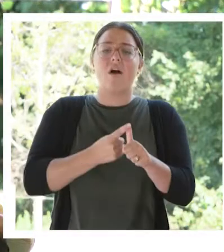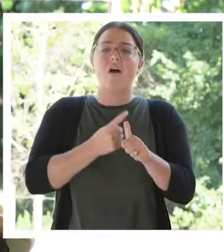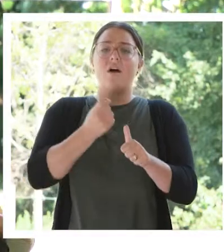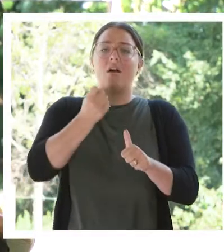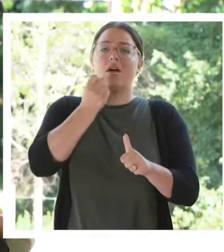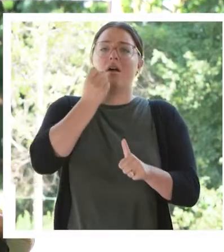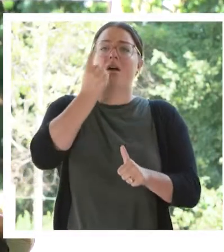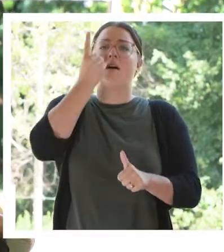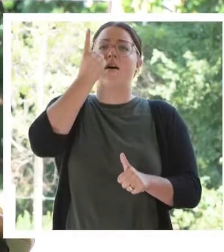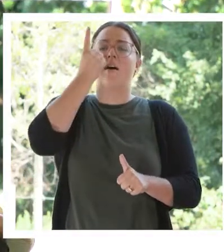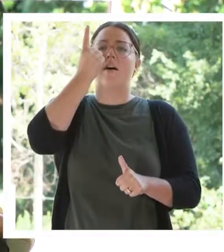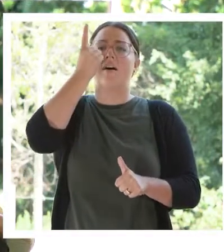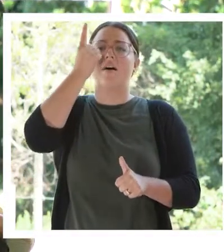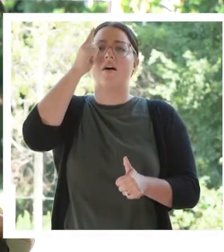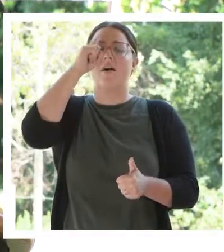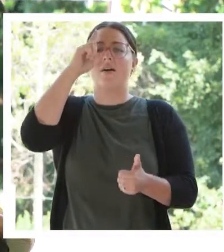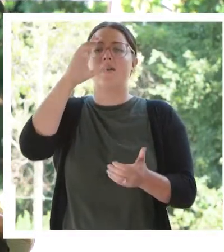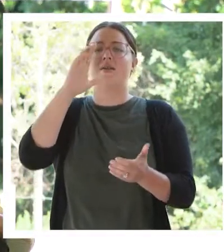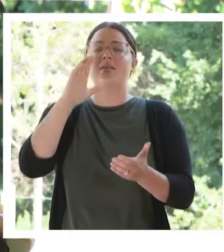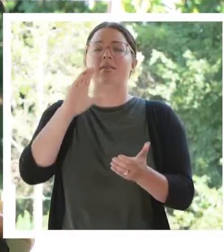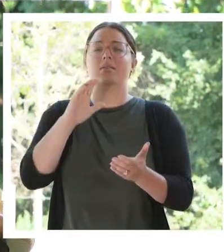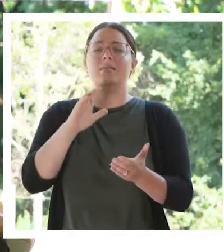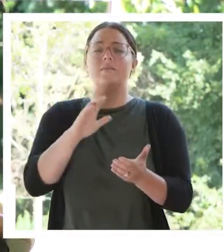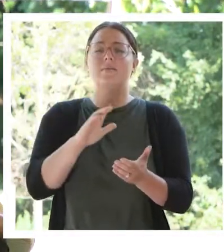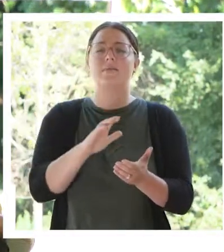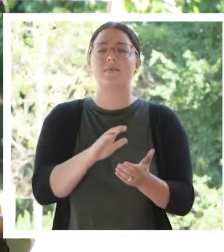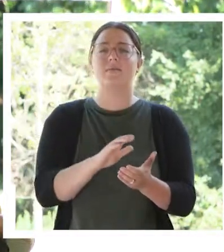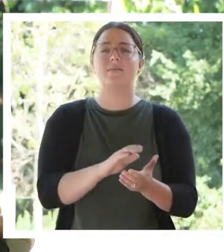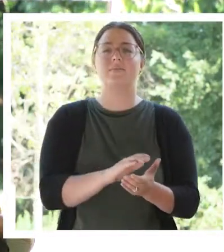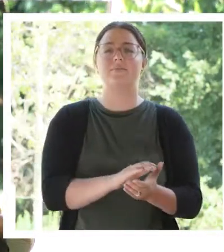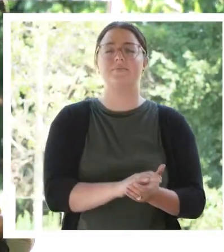hour I first